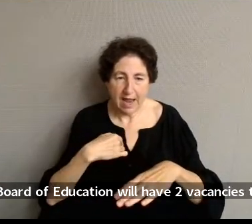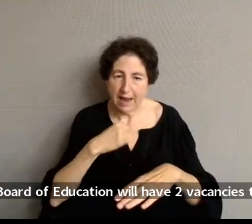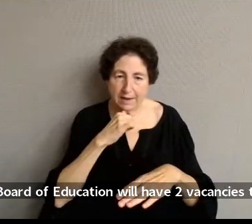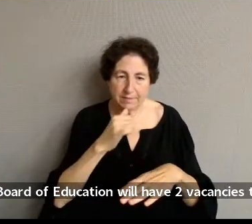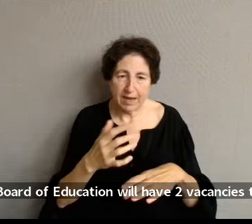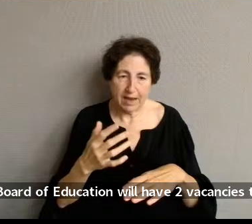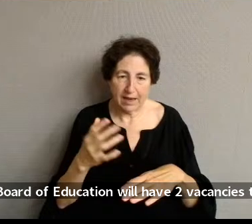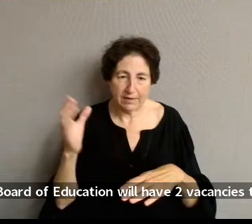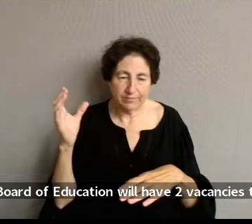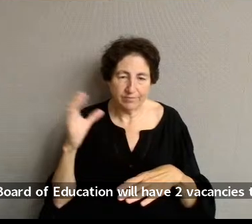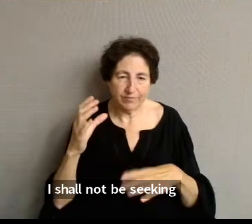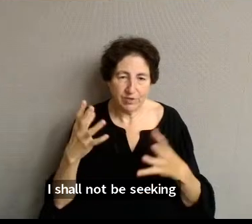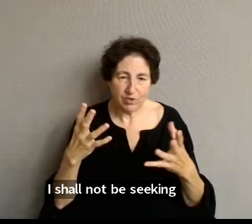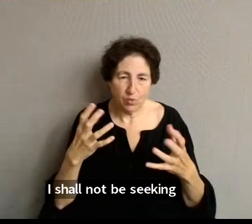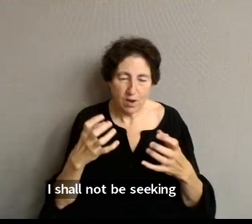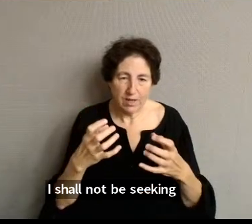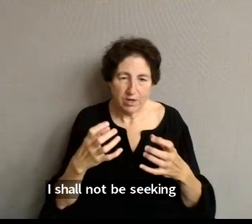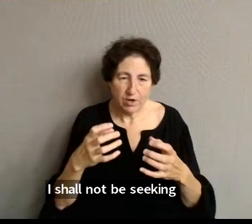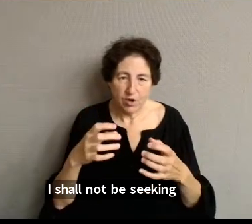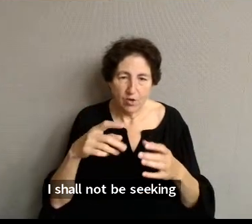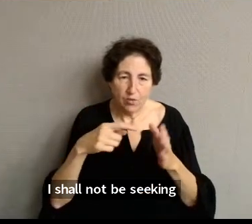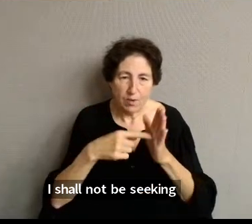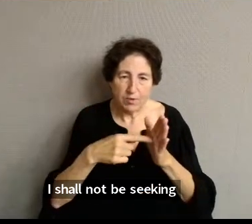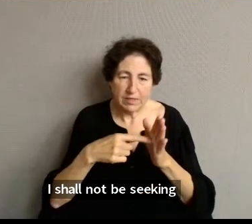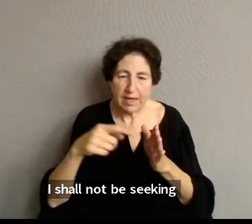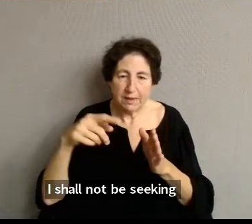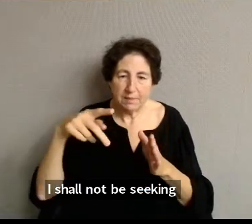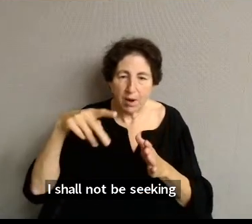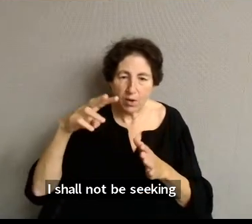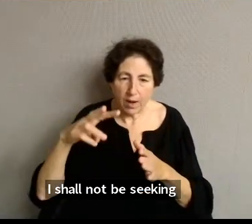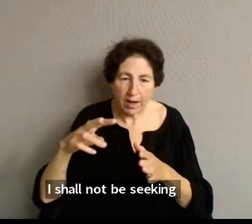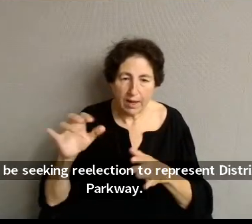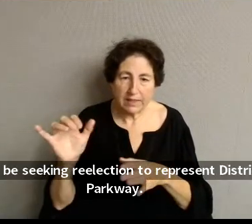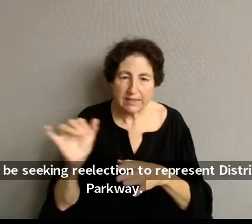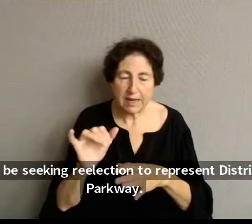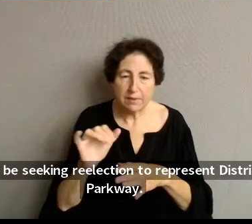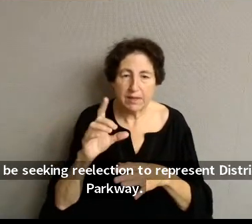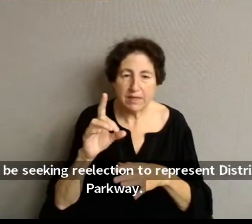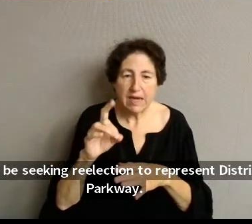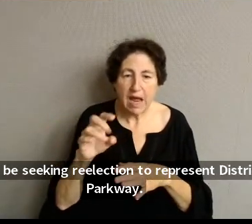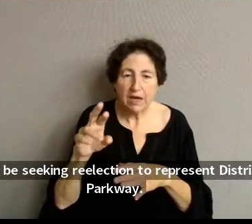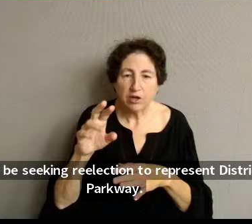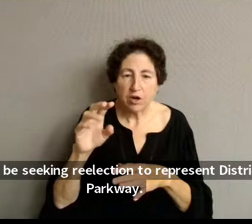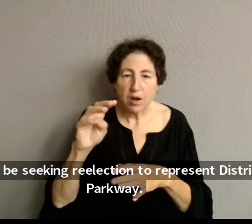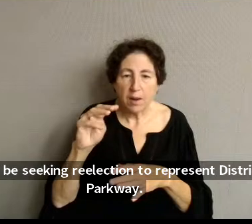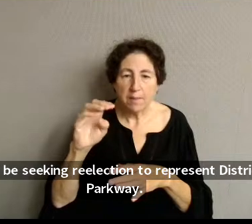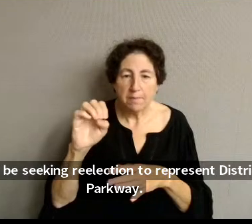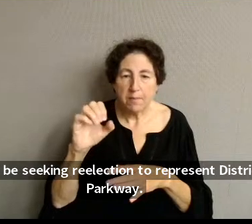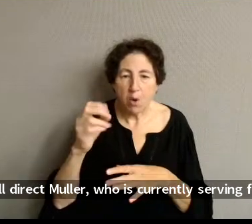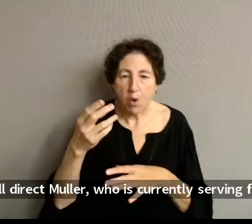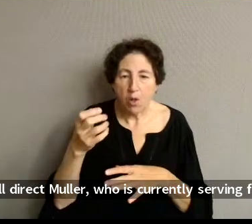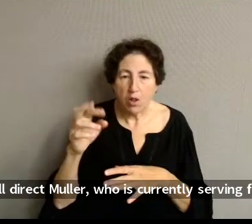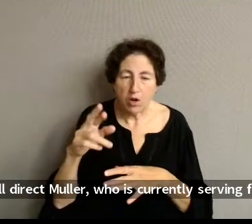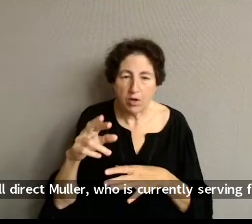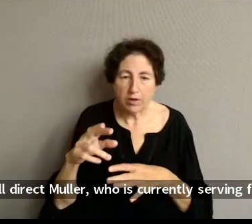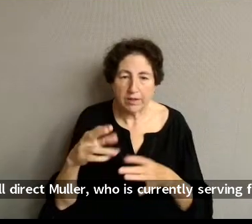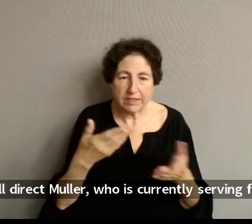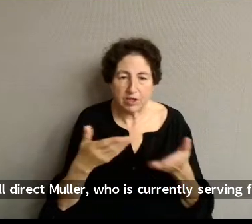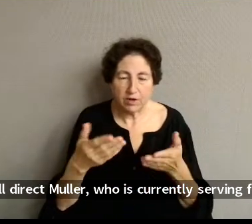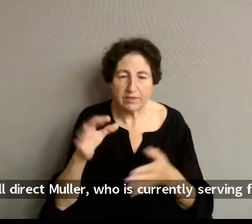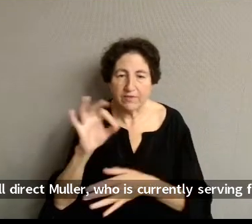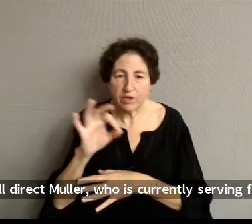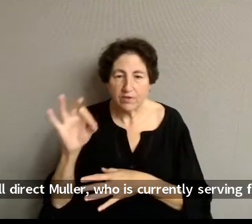re-election to represent District 3 Parkway, nor will Director Mueller, who is currently serving for District 4, which serves Ferguson,